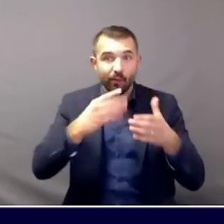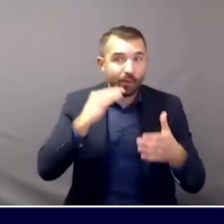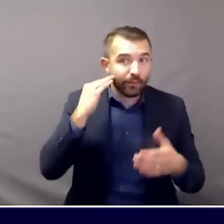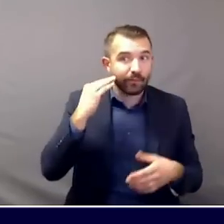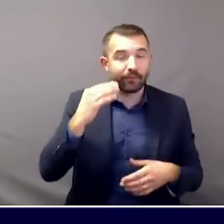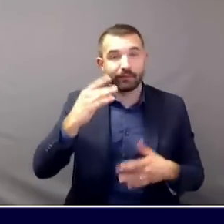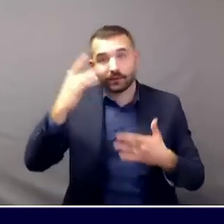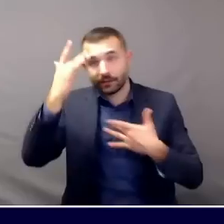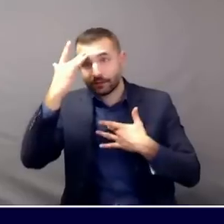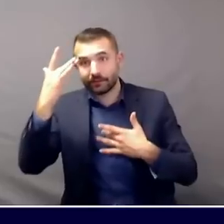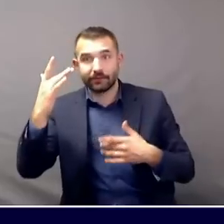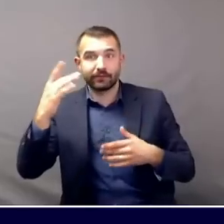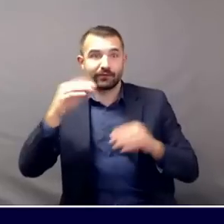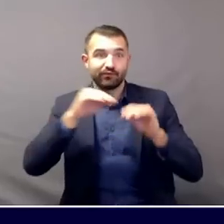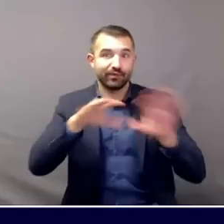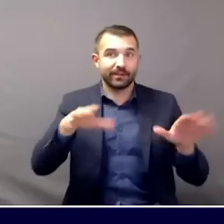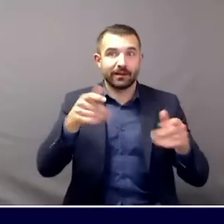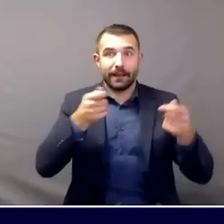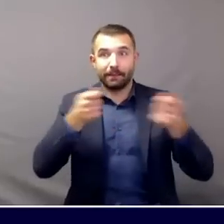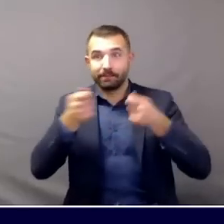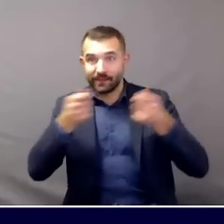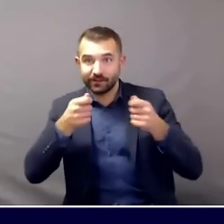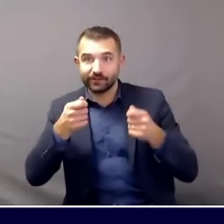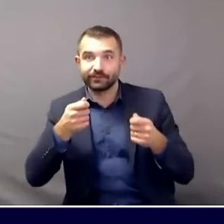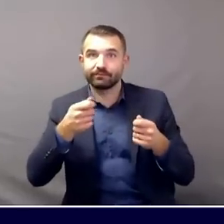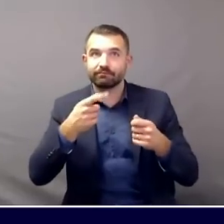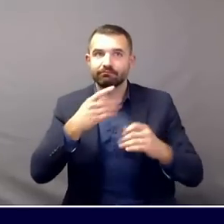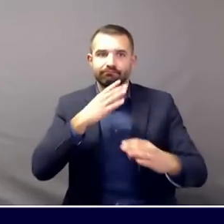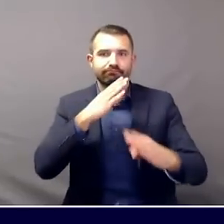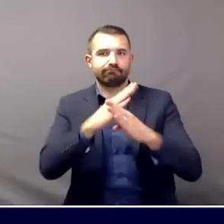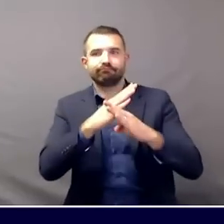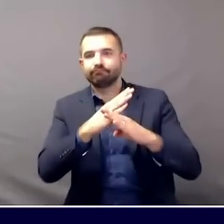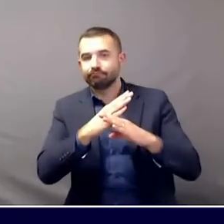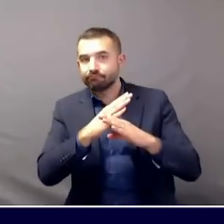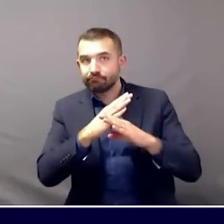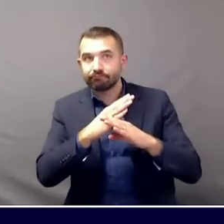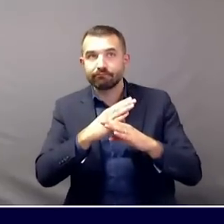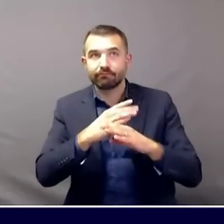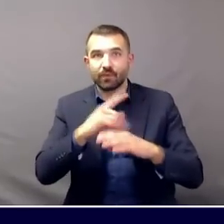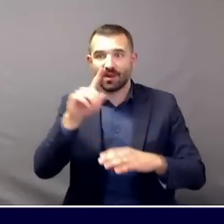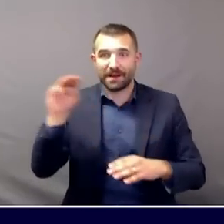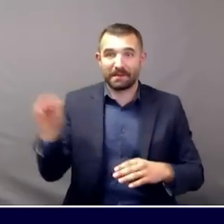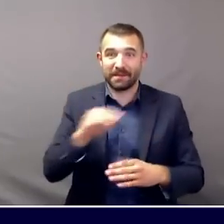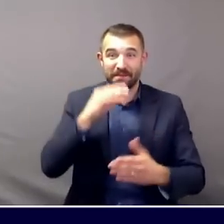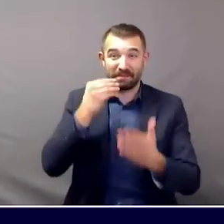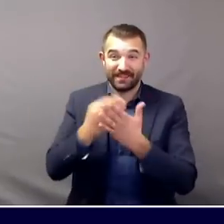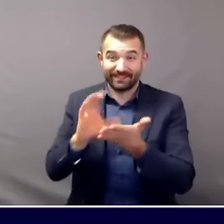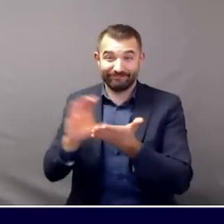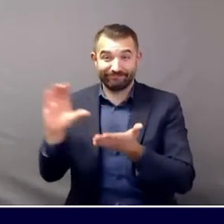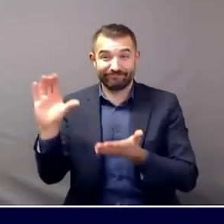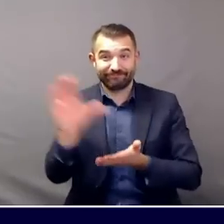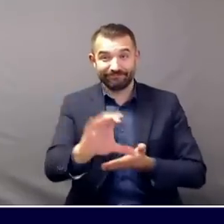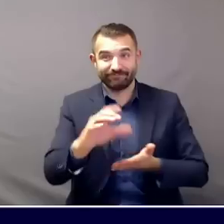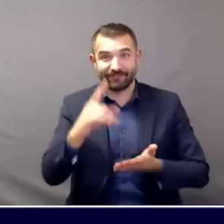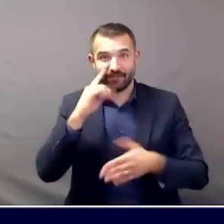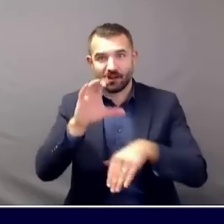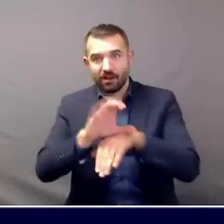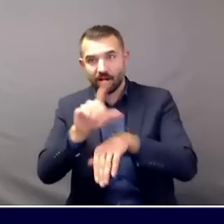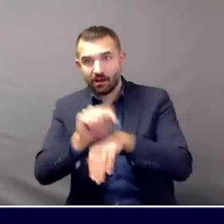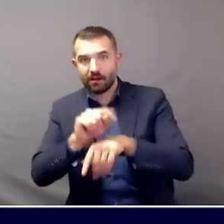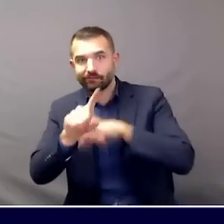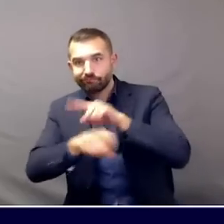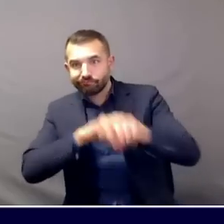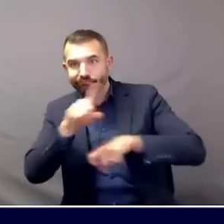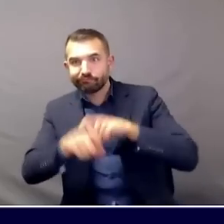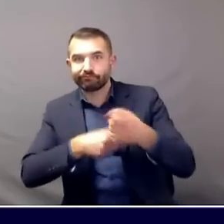the governor, invested $1 million in consultation to have specialists in infection control teach people